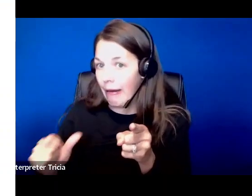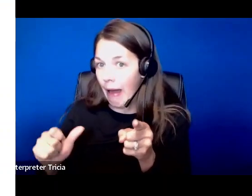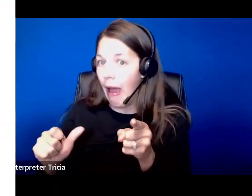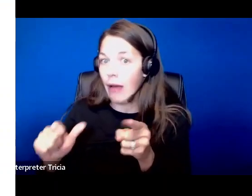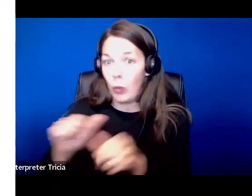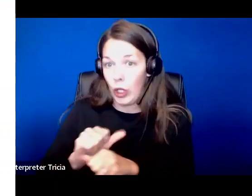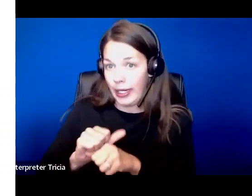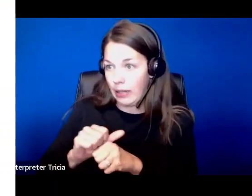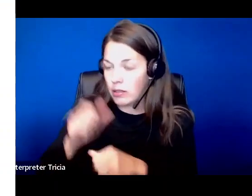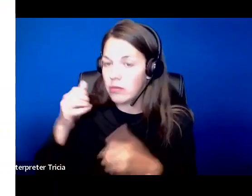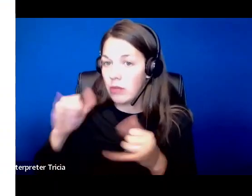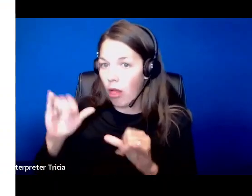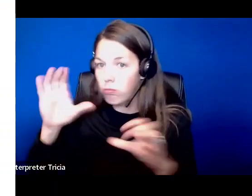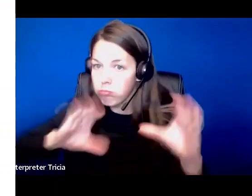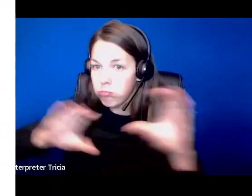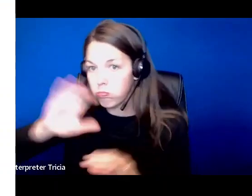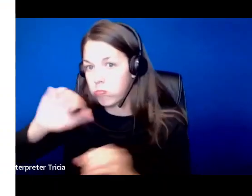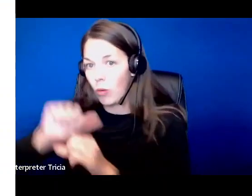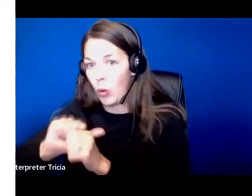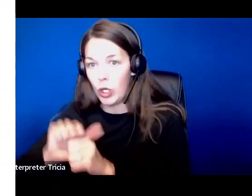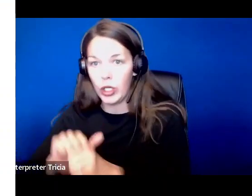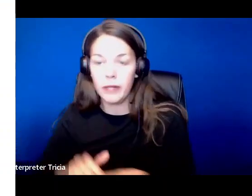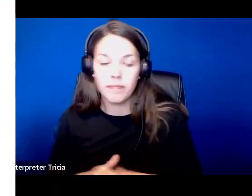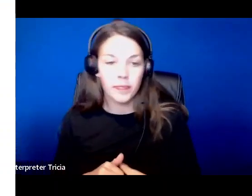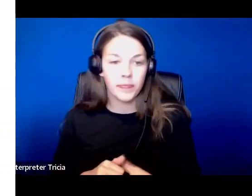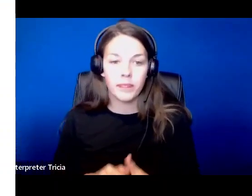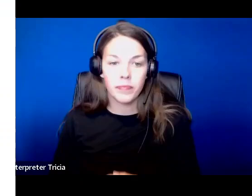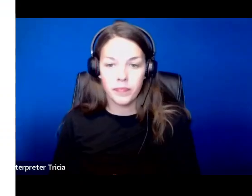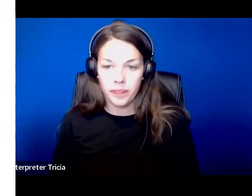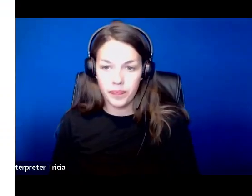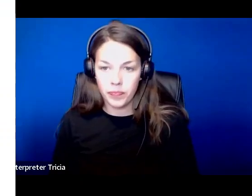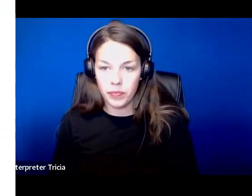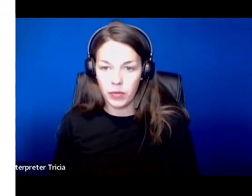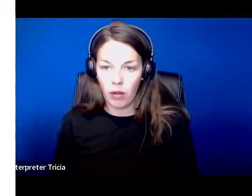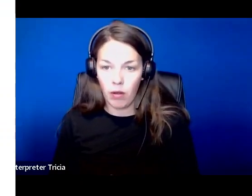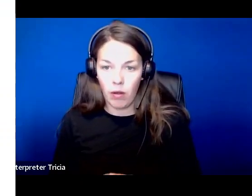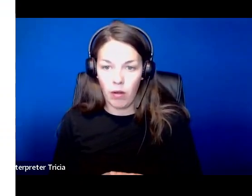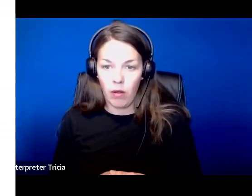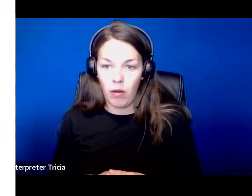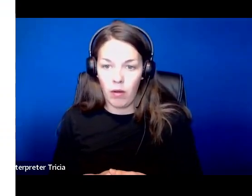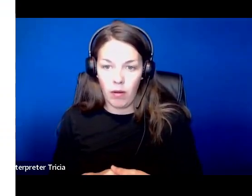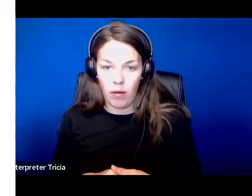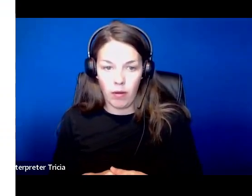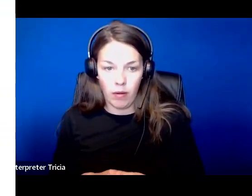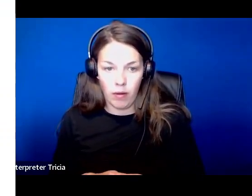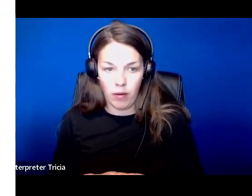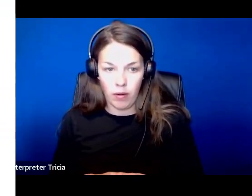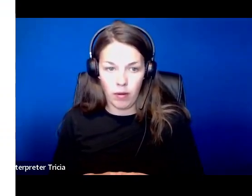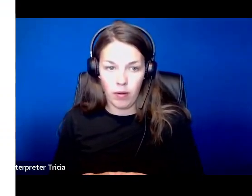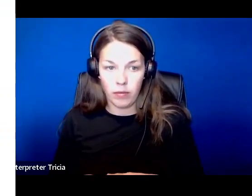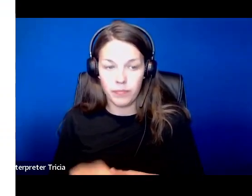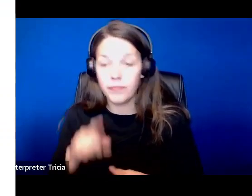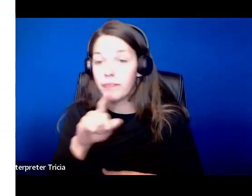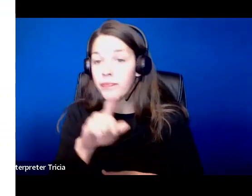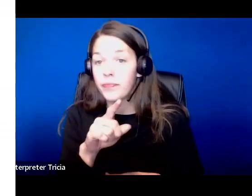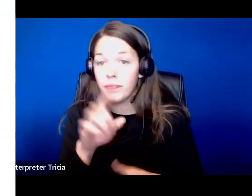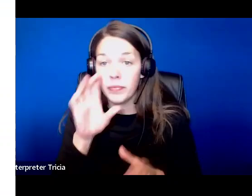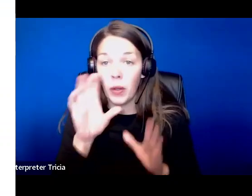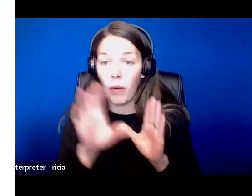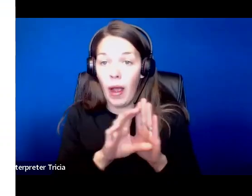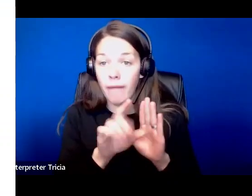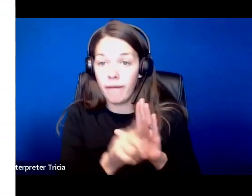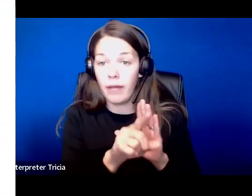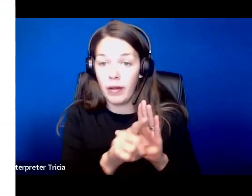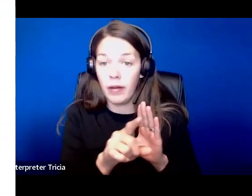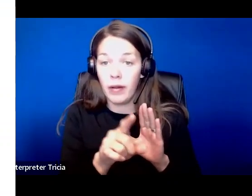seeking work. And a couple things I want you to note on this graph is that the unemployment